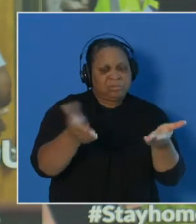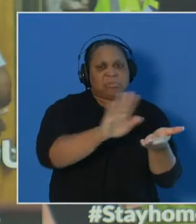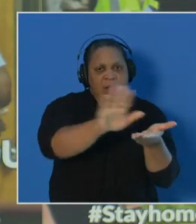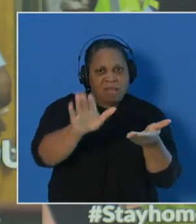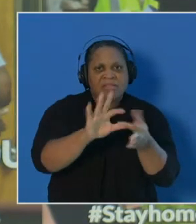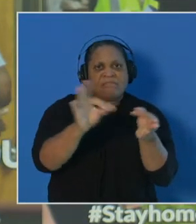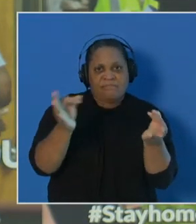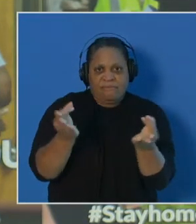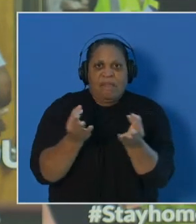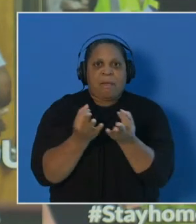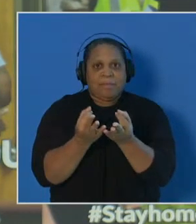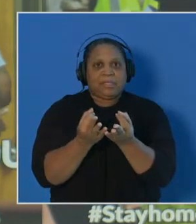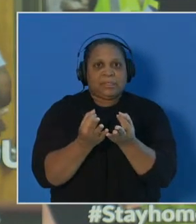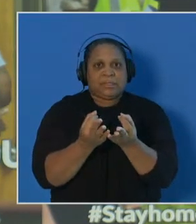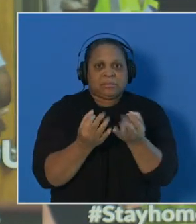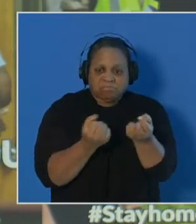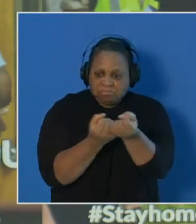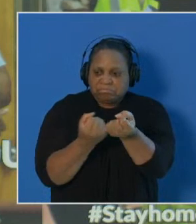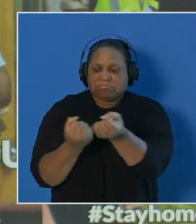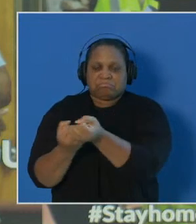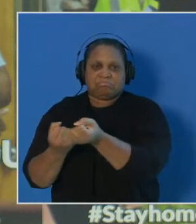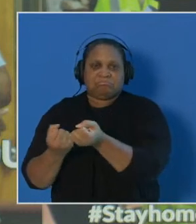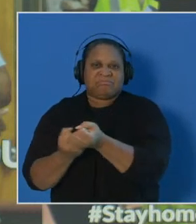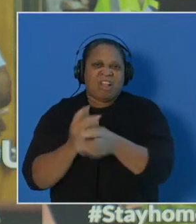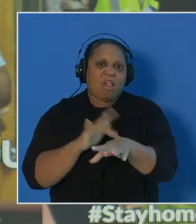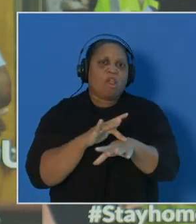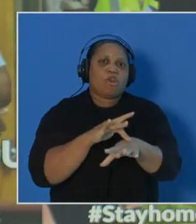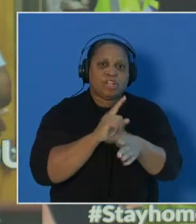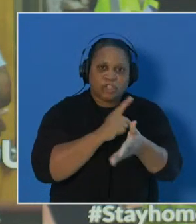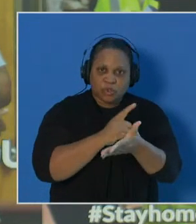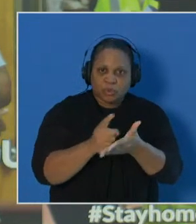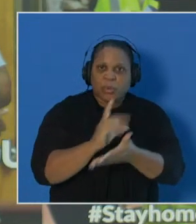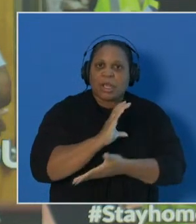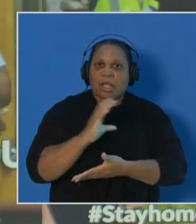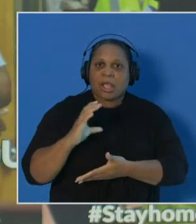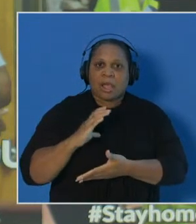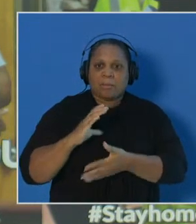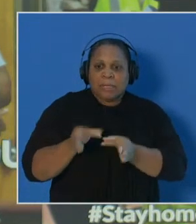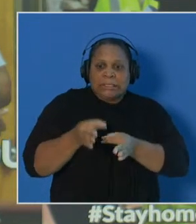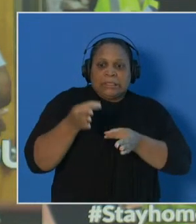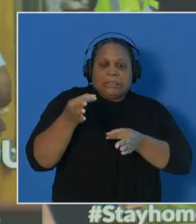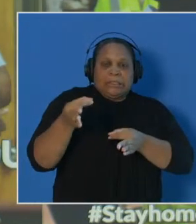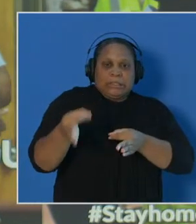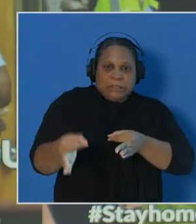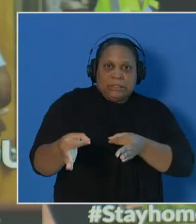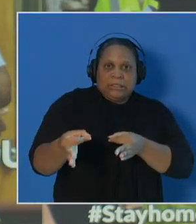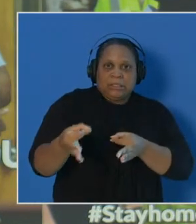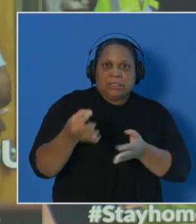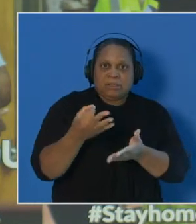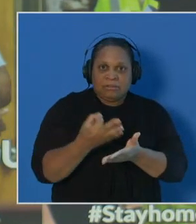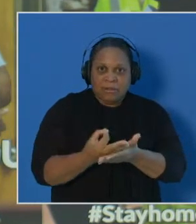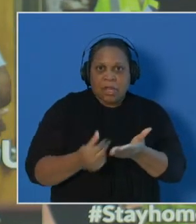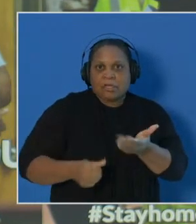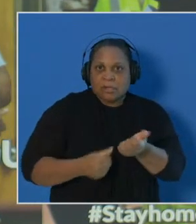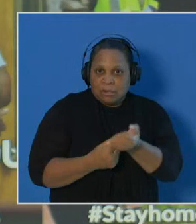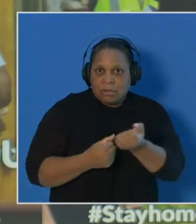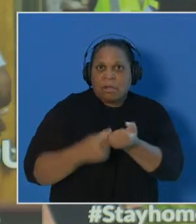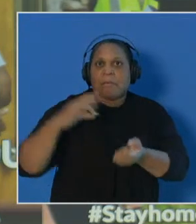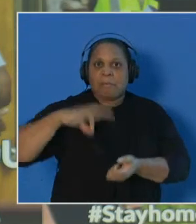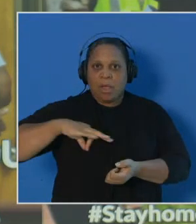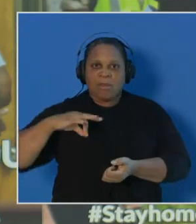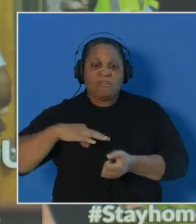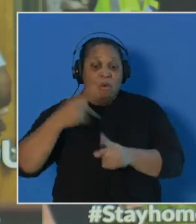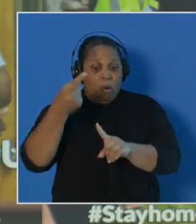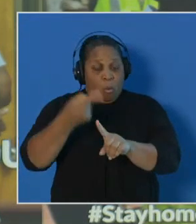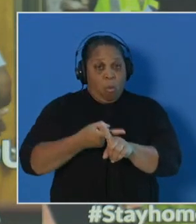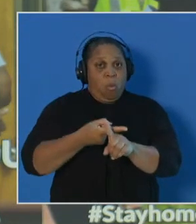families. Earlier this week, the Cabinet agreed to extend the unemployment benefit program for one additional month